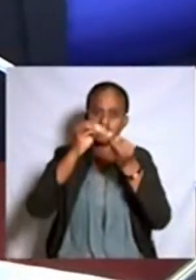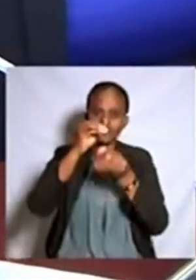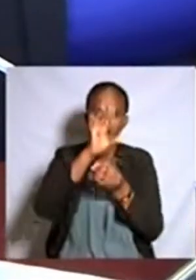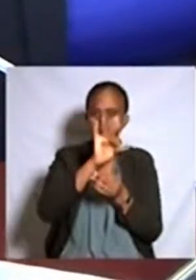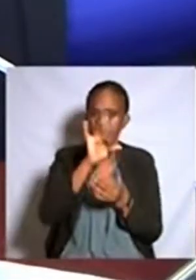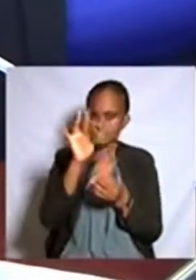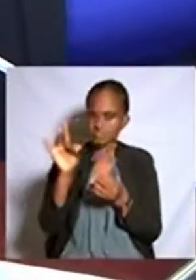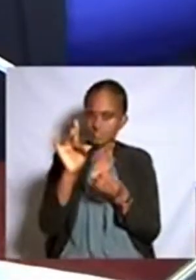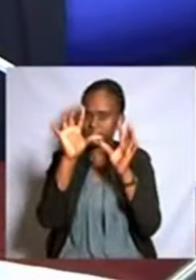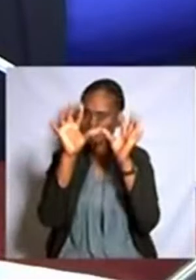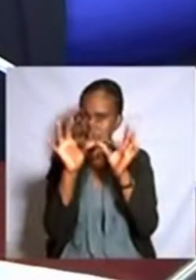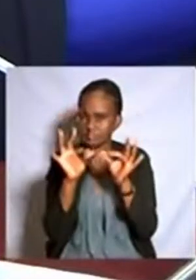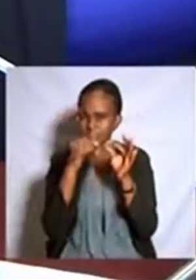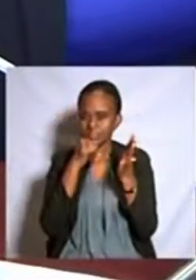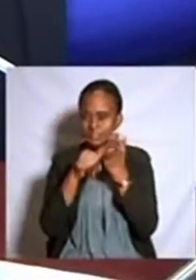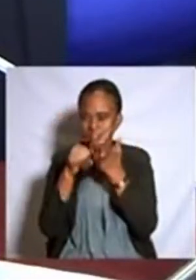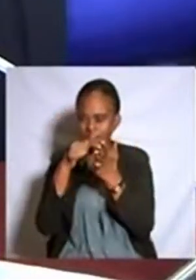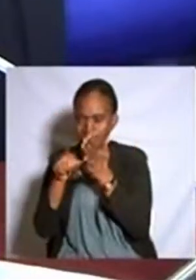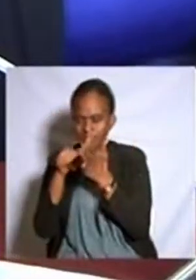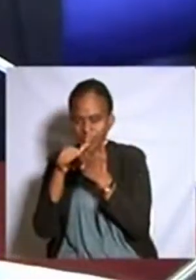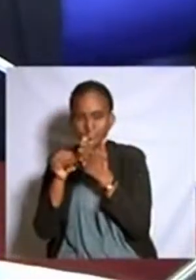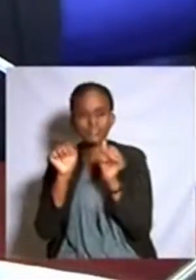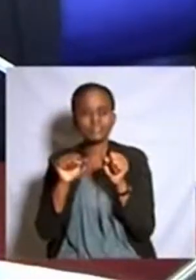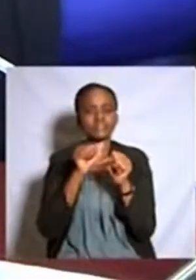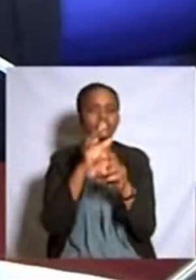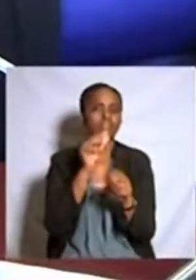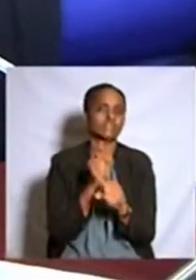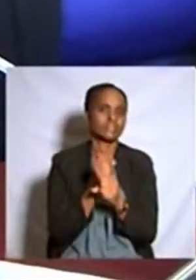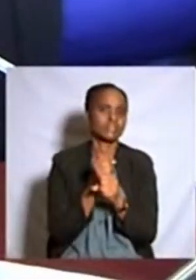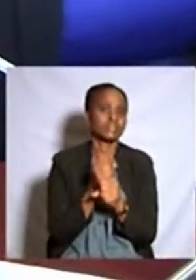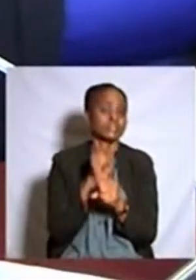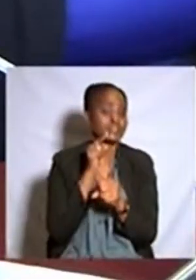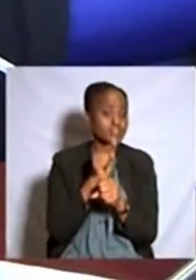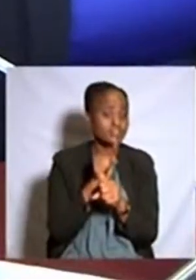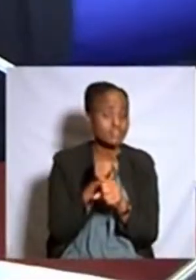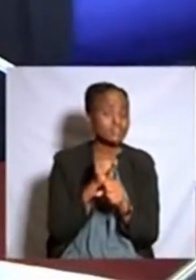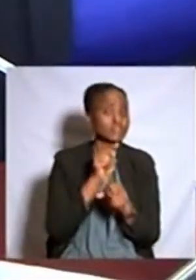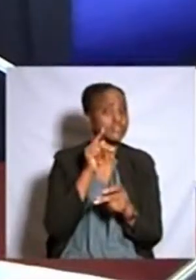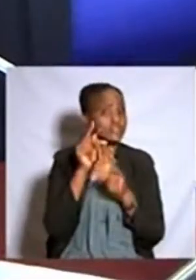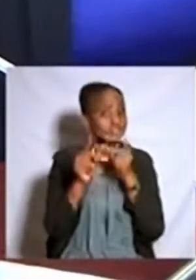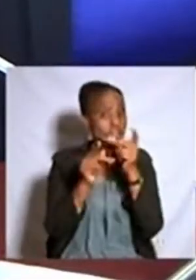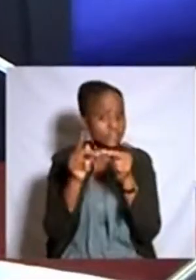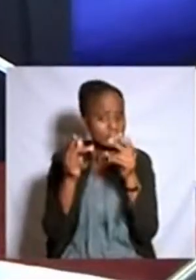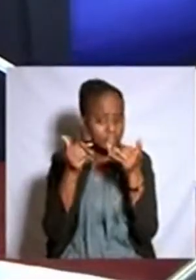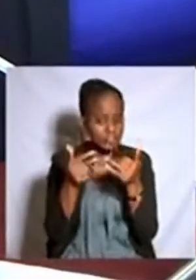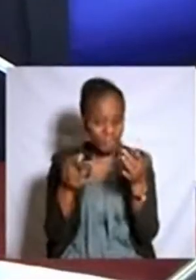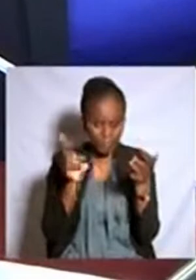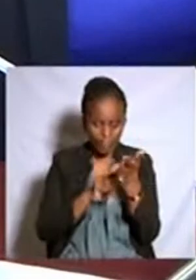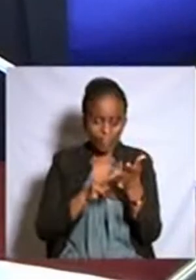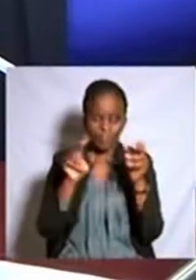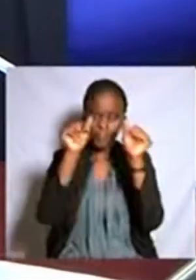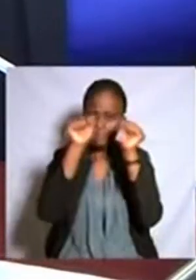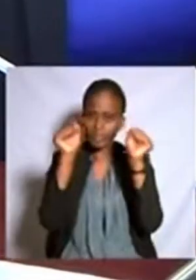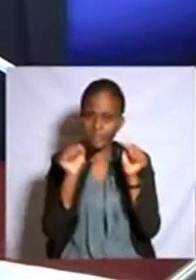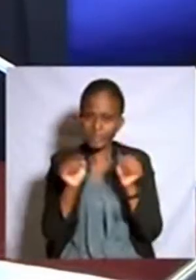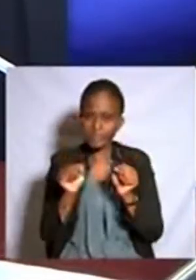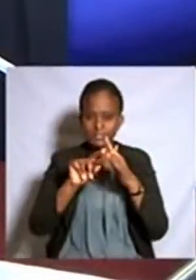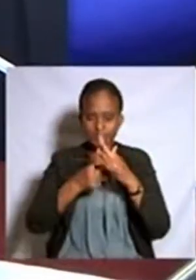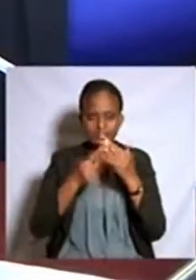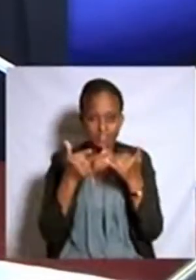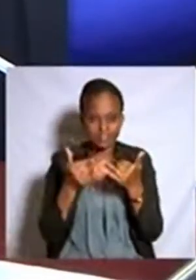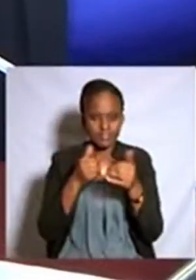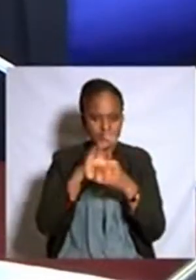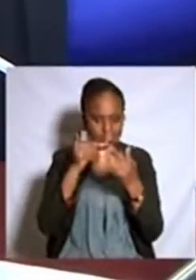accounts where consent letters are yet to be obtained. The process of restructuring has since commenced for